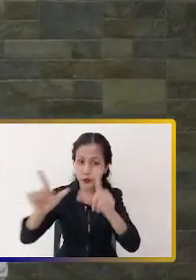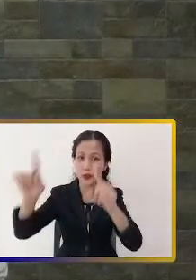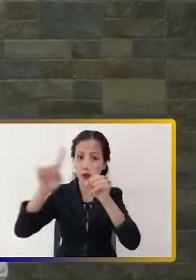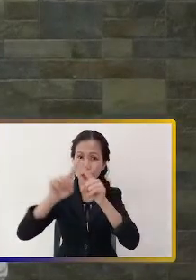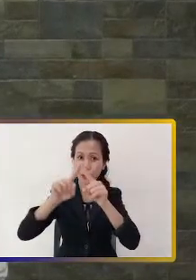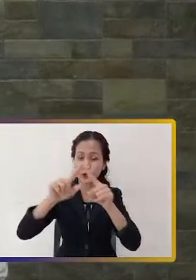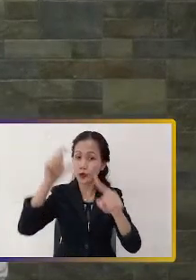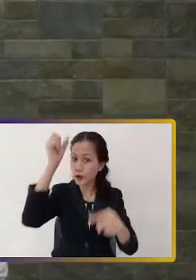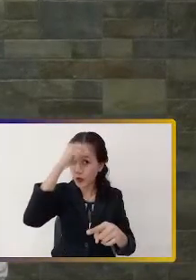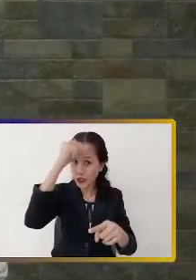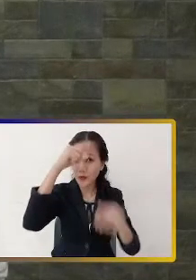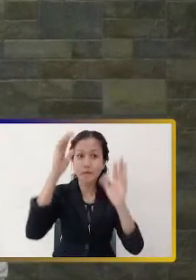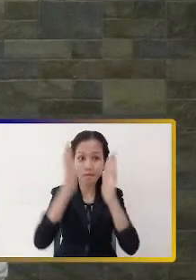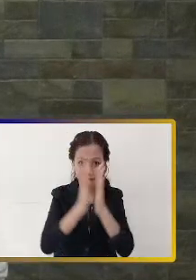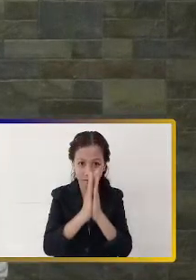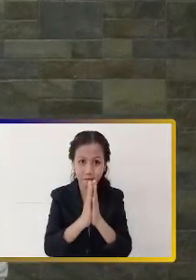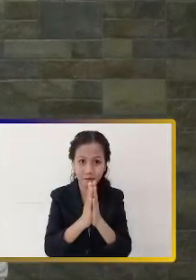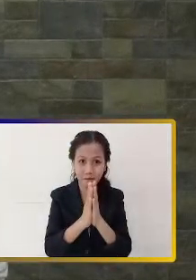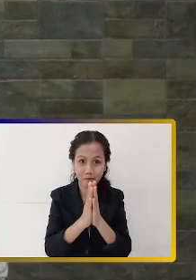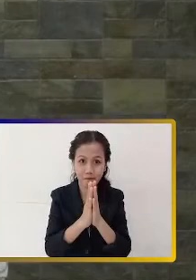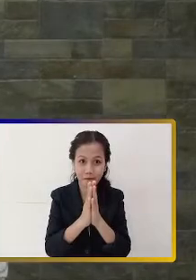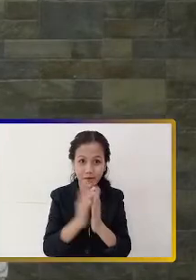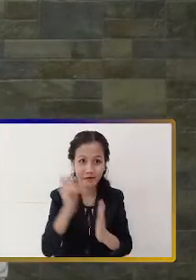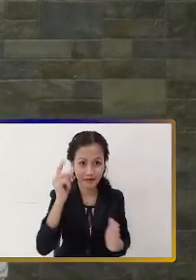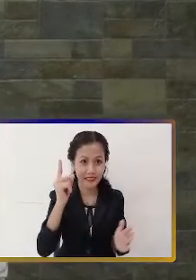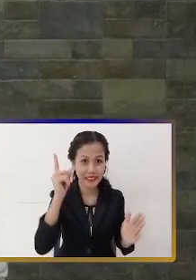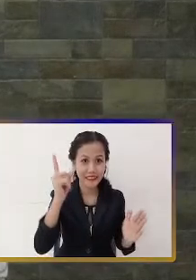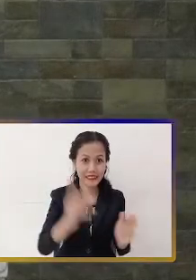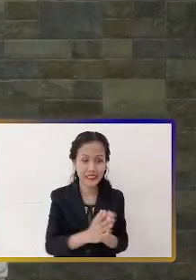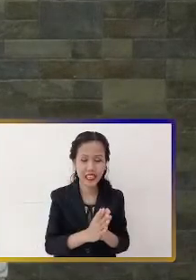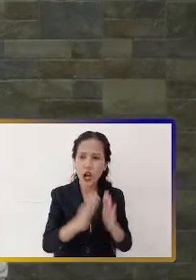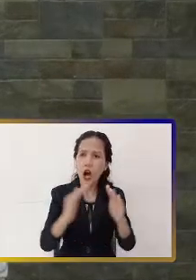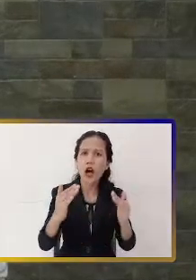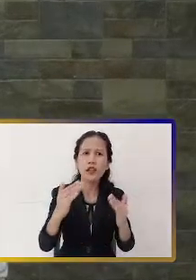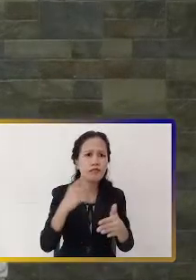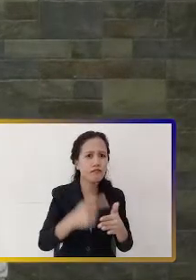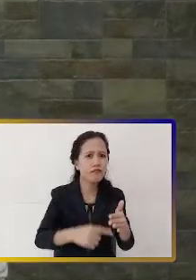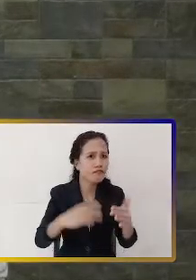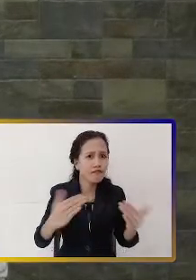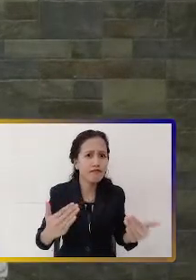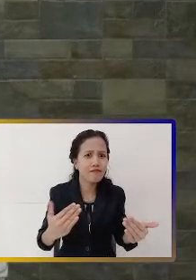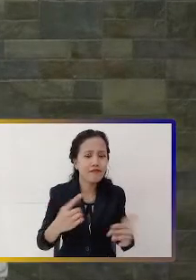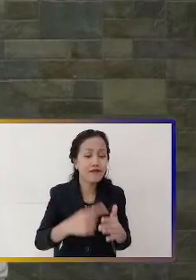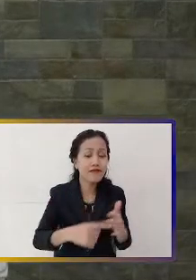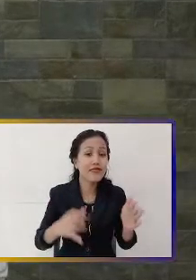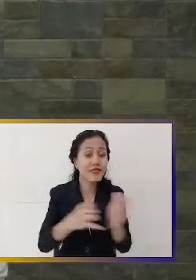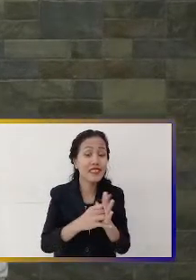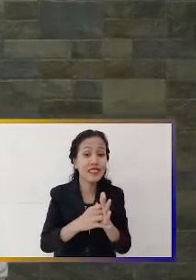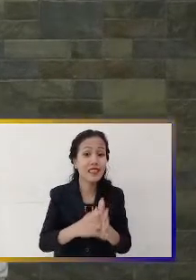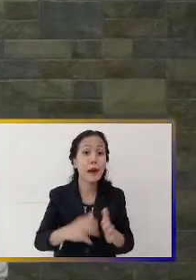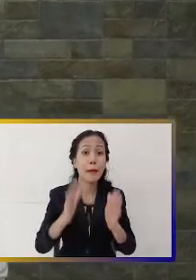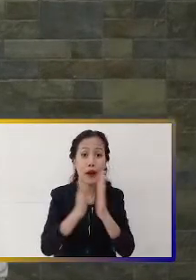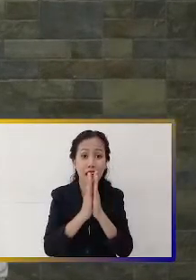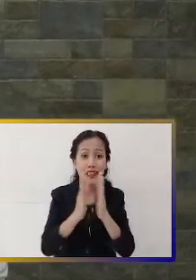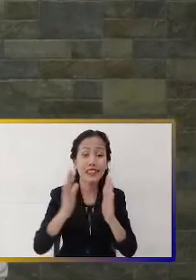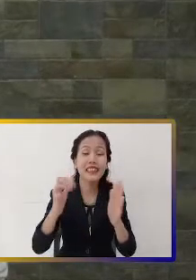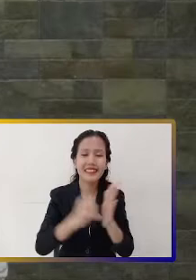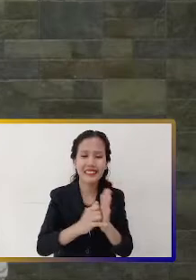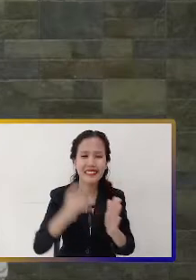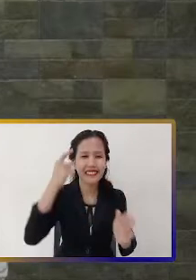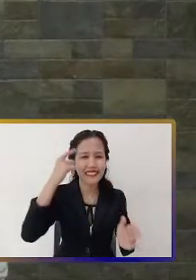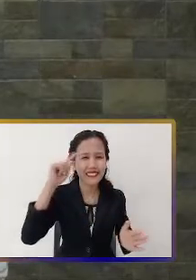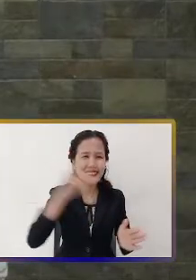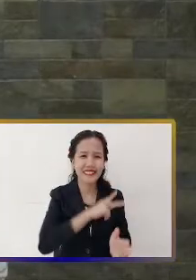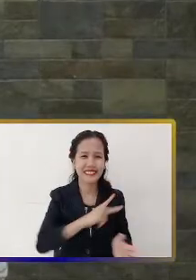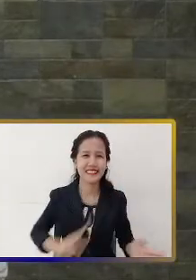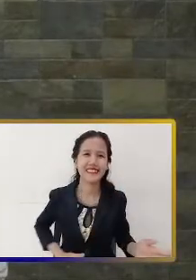prayer. All right? What is that? What is the prayer for? The Bible says it's for the kingdom of God.